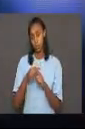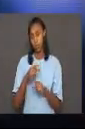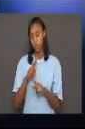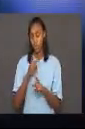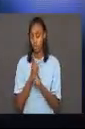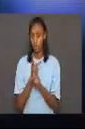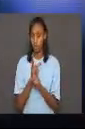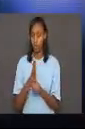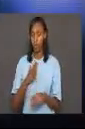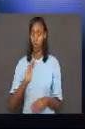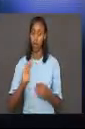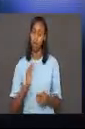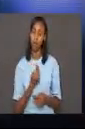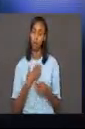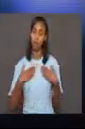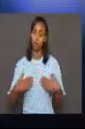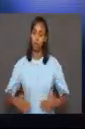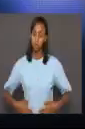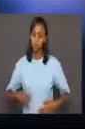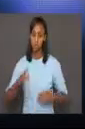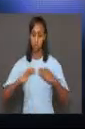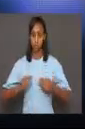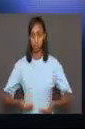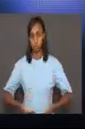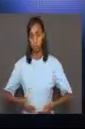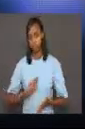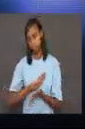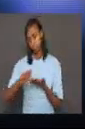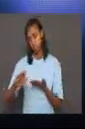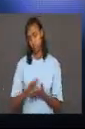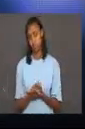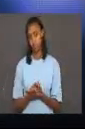keep our clothes and bodies clean.